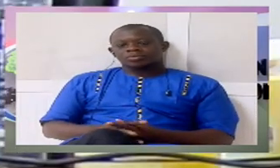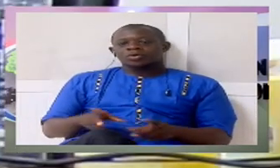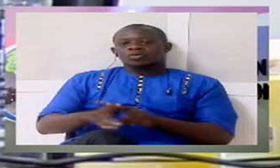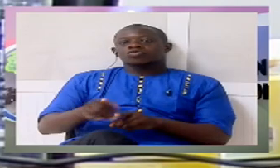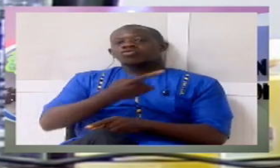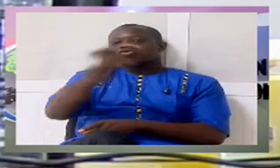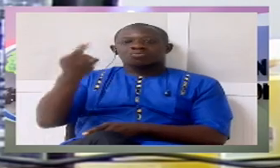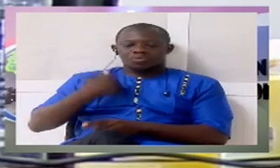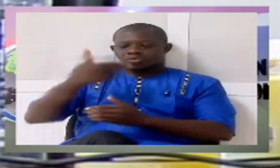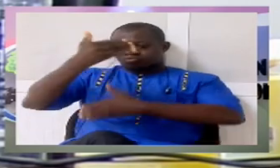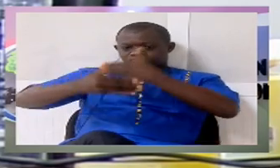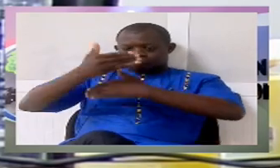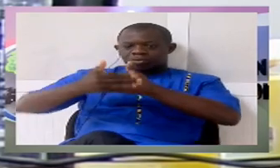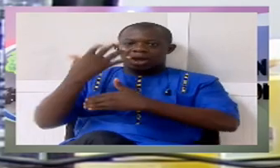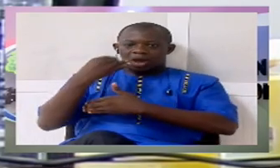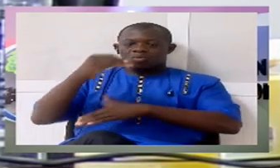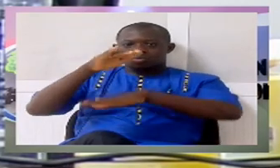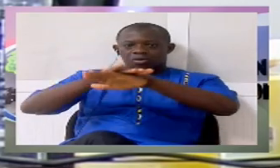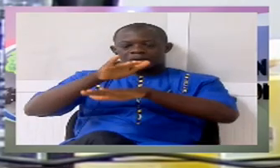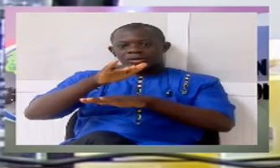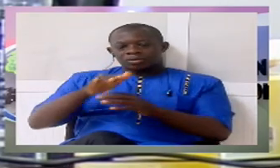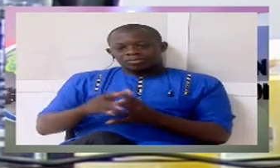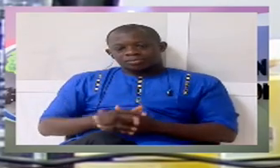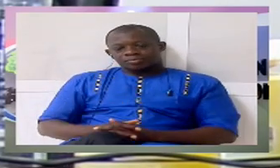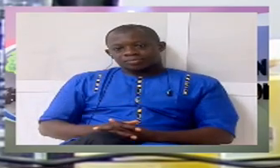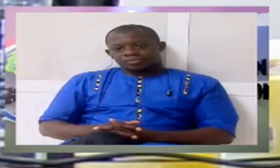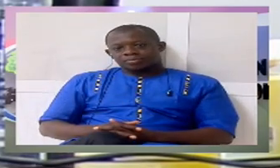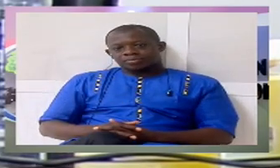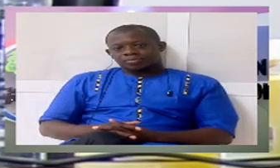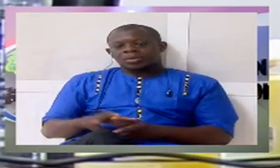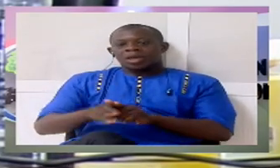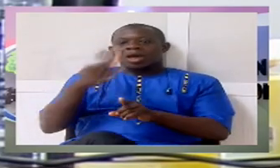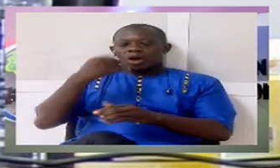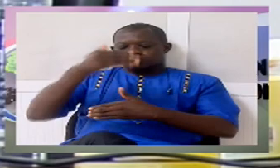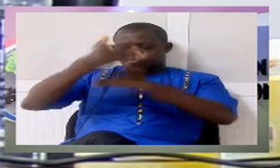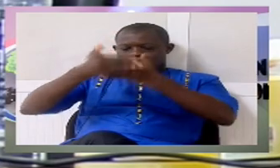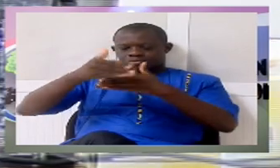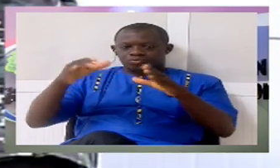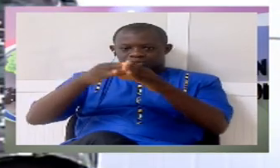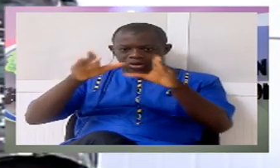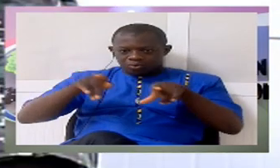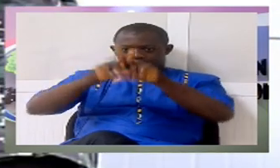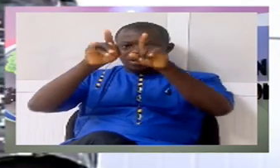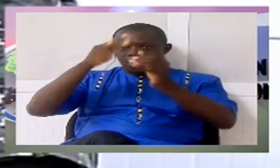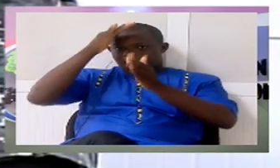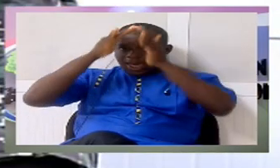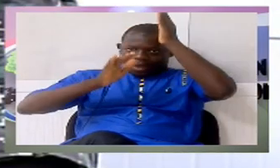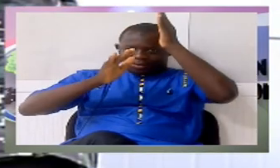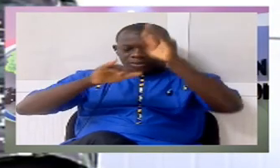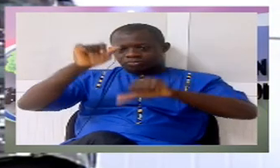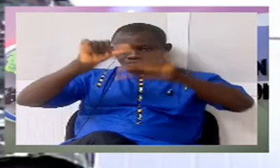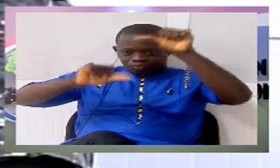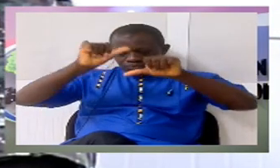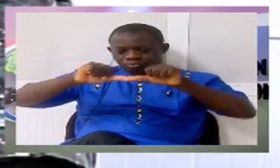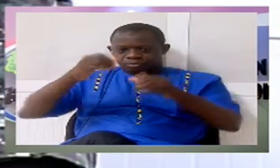you? Naka ngeen jégué ñanté won? To the military sweeper. Naka nga jégué ñanté won ak sweeper bu